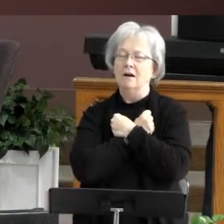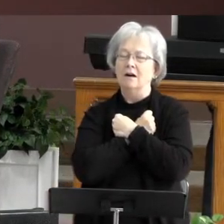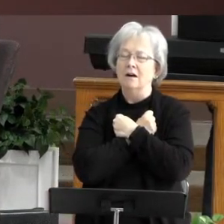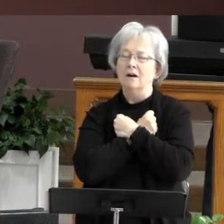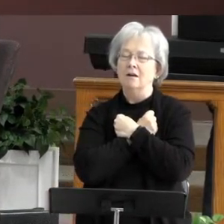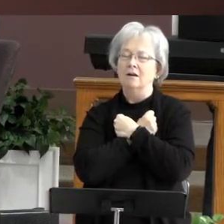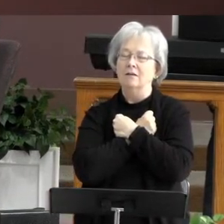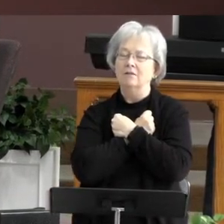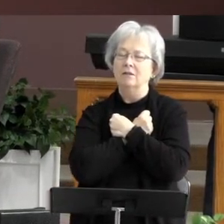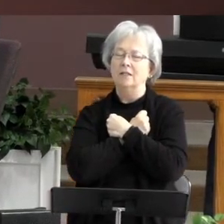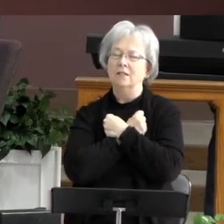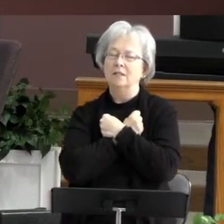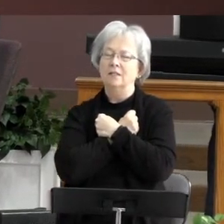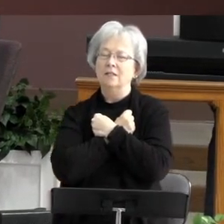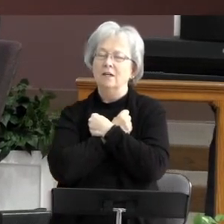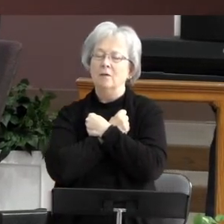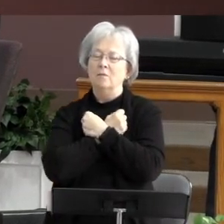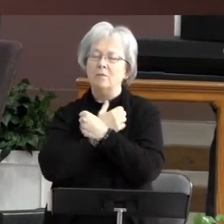love.